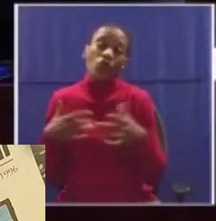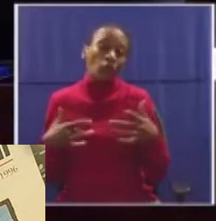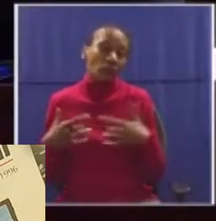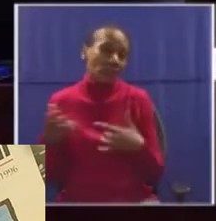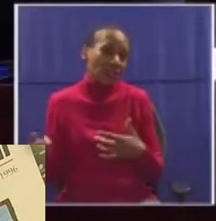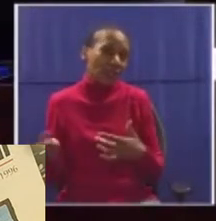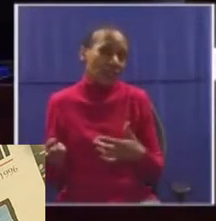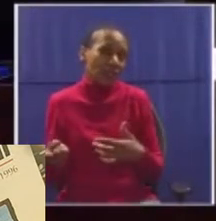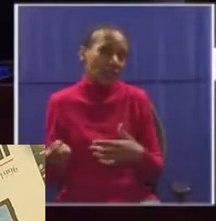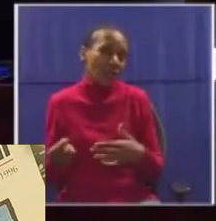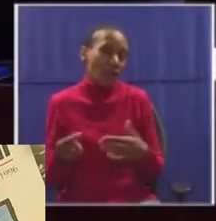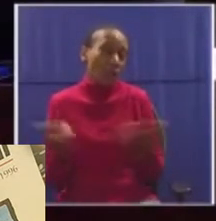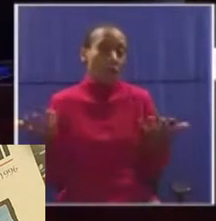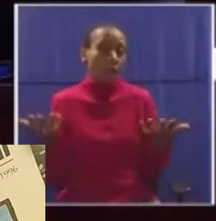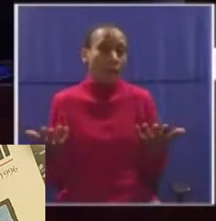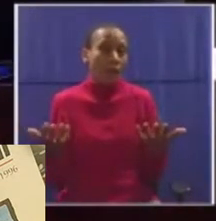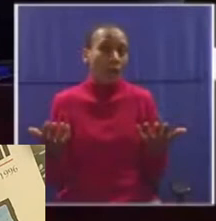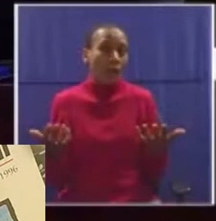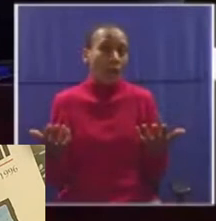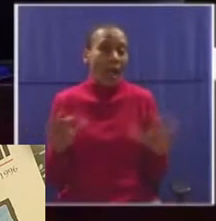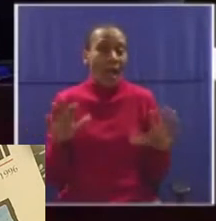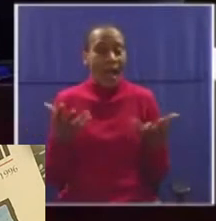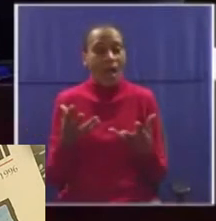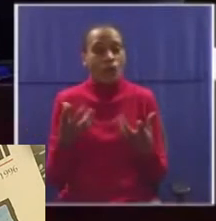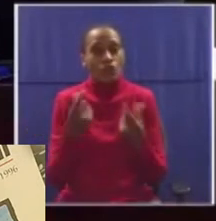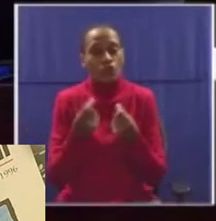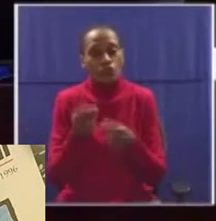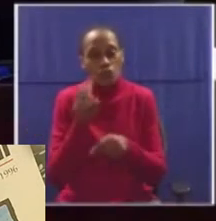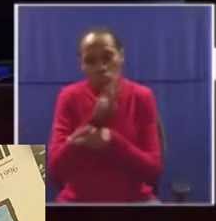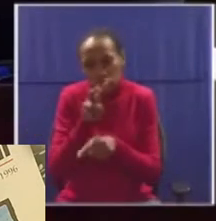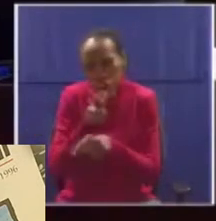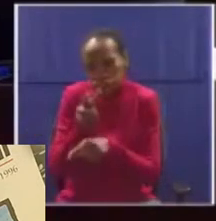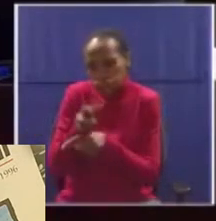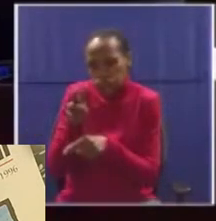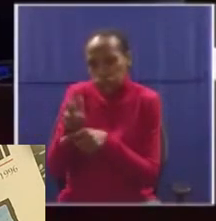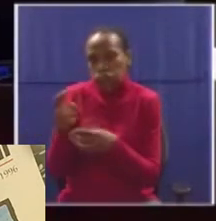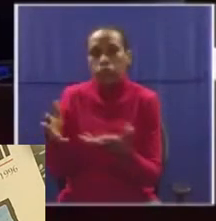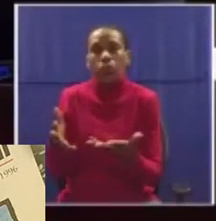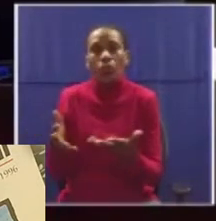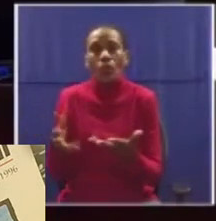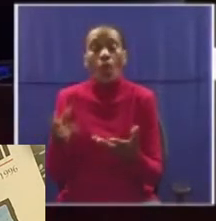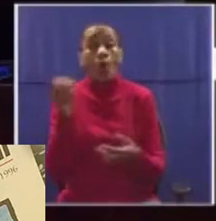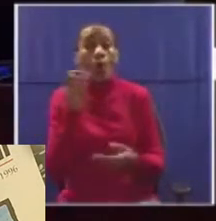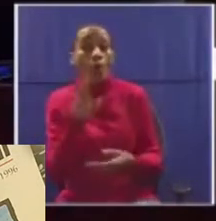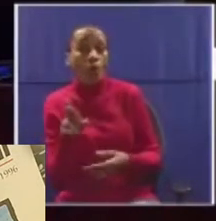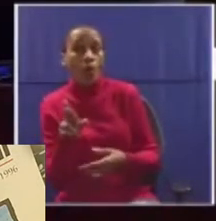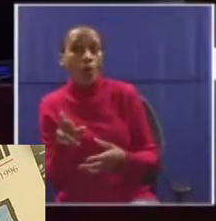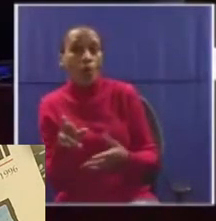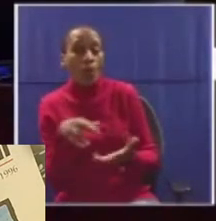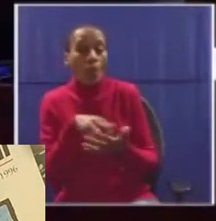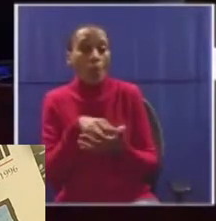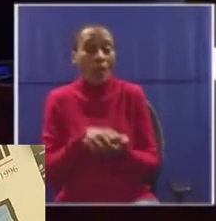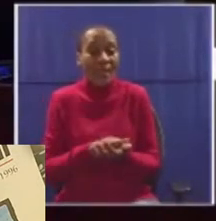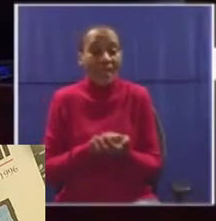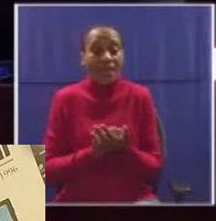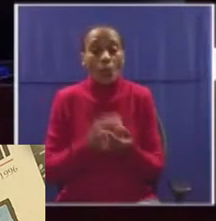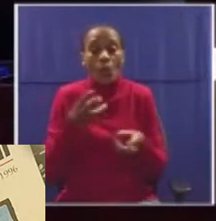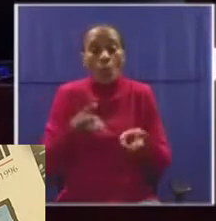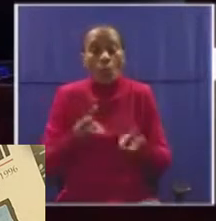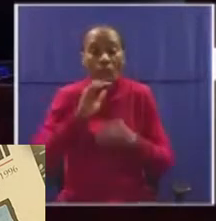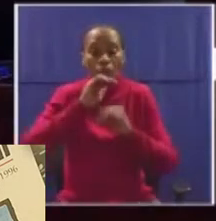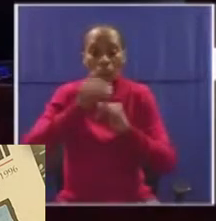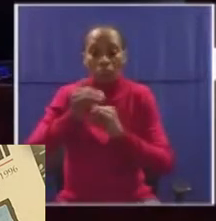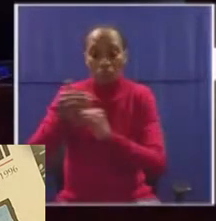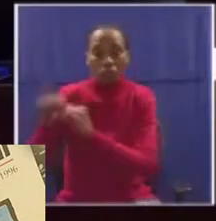the relatively low threshold for conducting surveillance in the state party and the relatively weak safeguards oversight